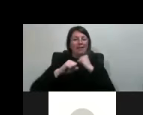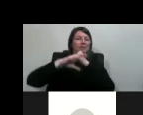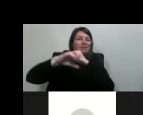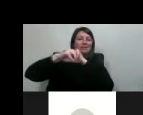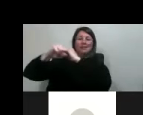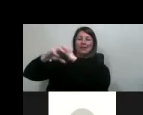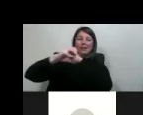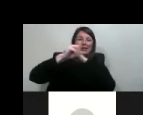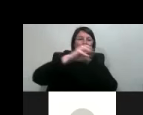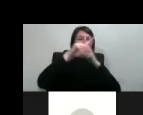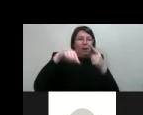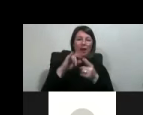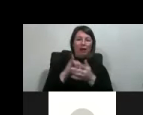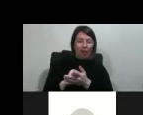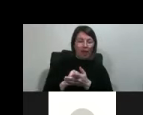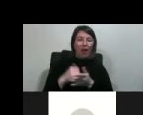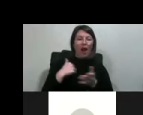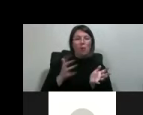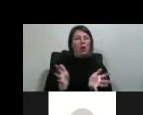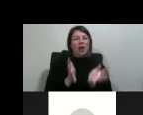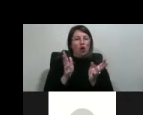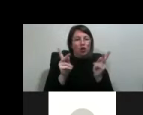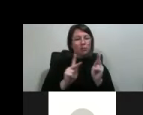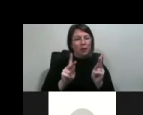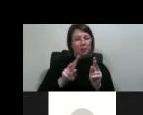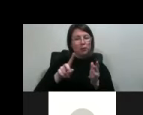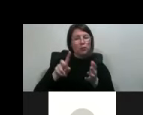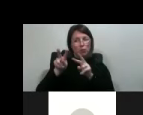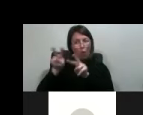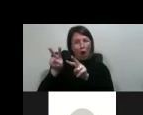this that I would urge folks to check out